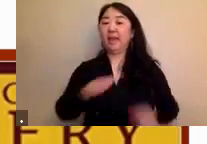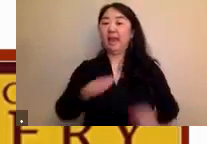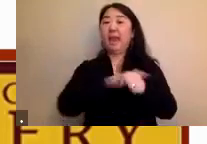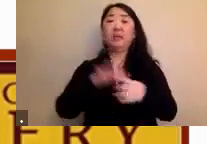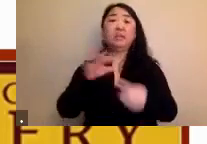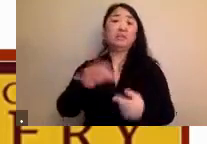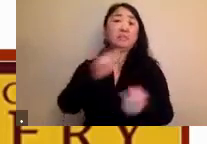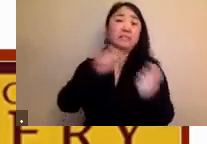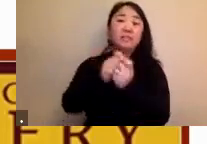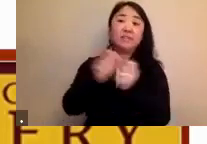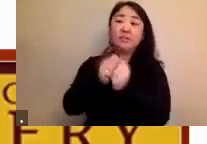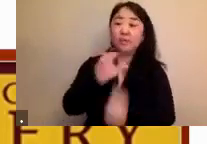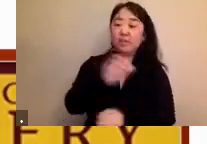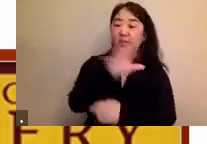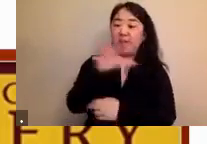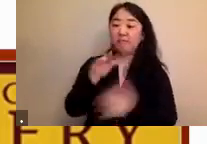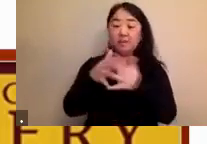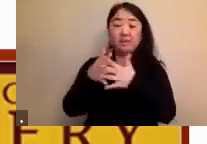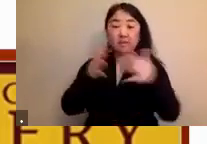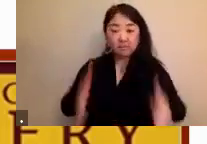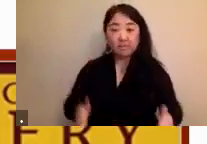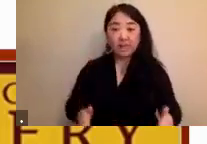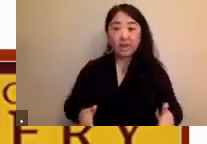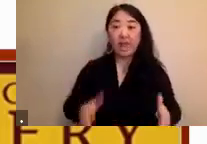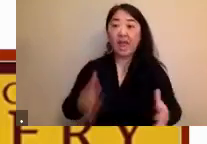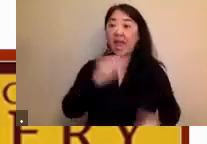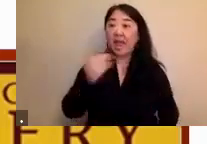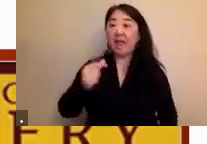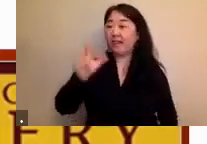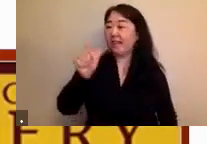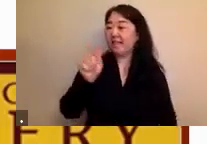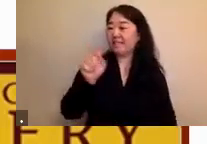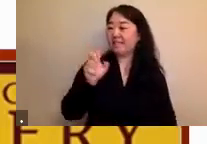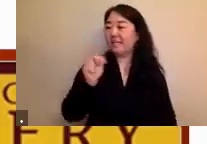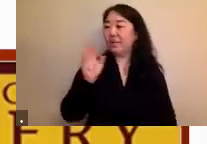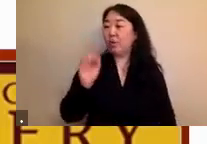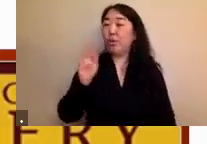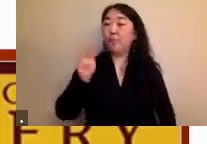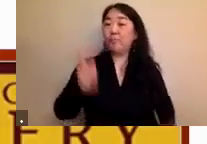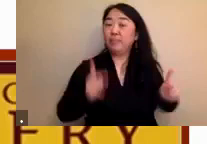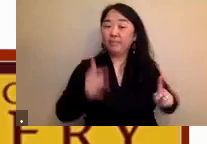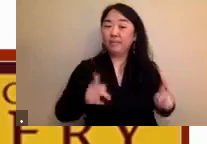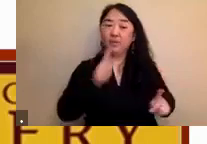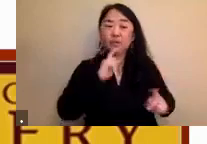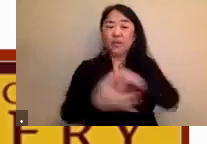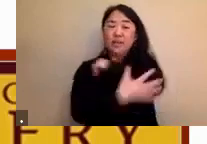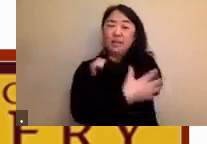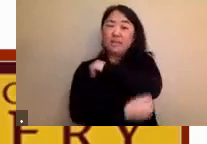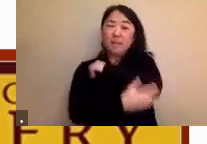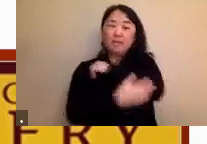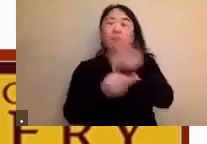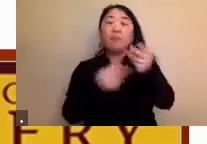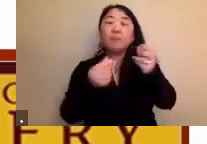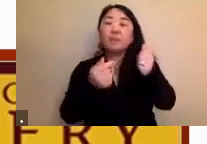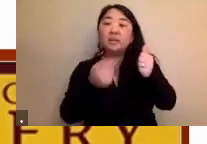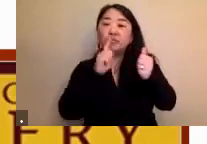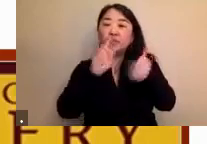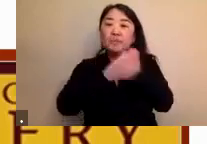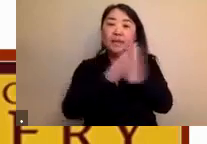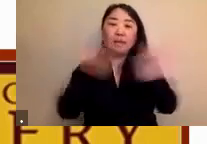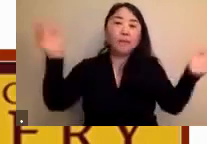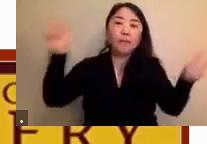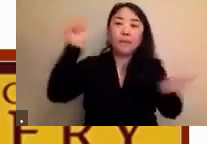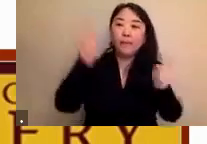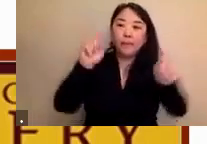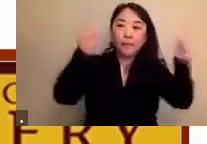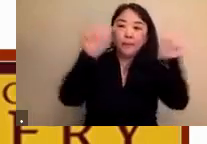Americans and Latino people in it, where properties were devalued low. So in terms of